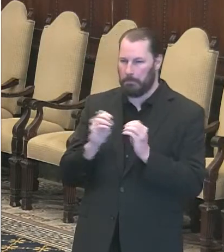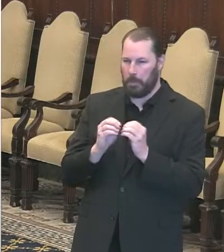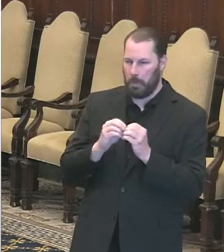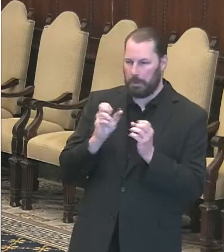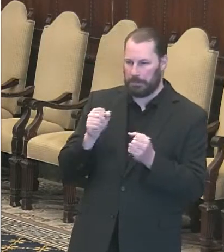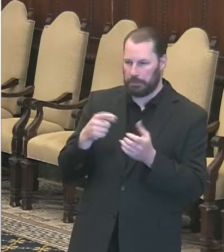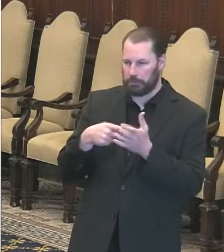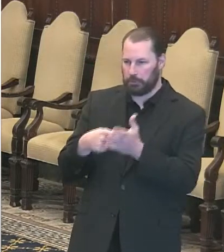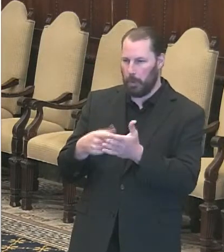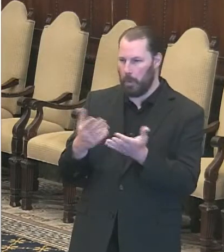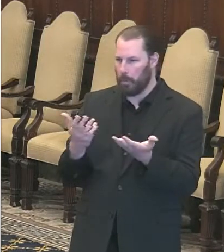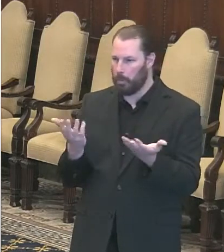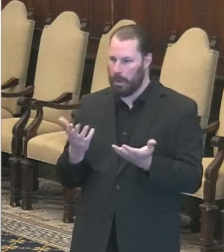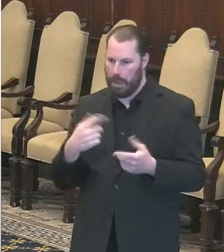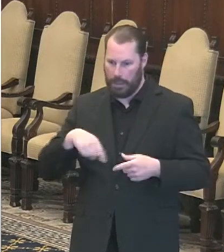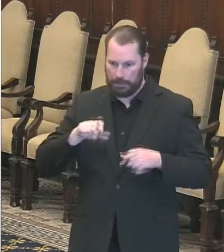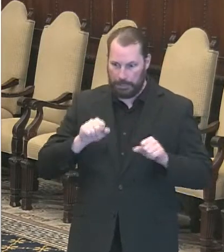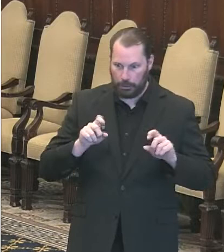Farley can jump in if he'd like.